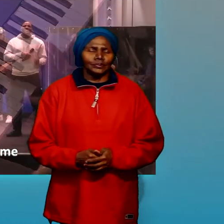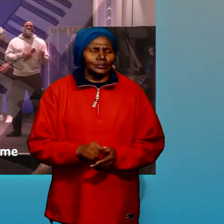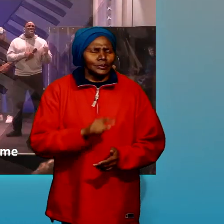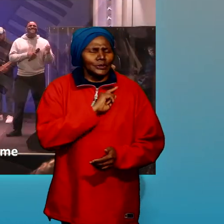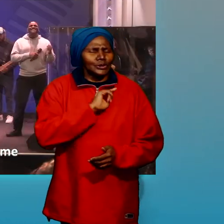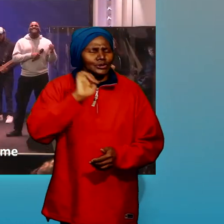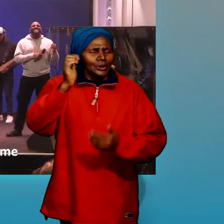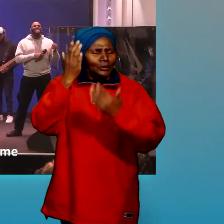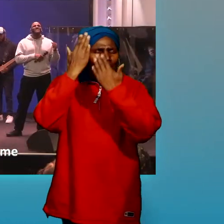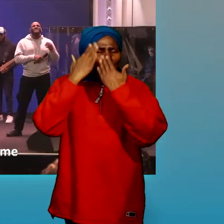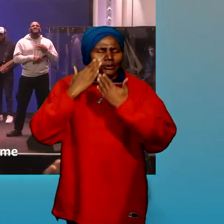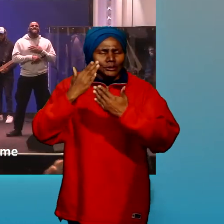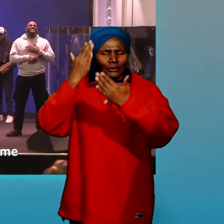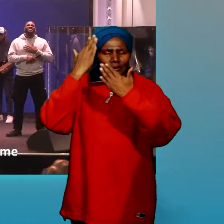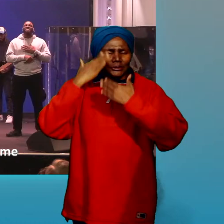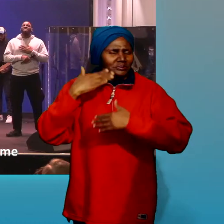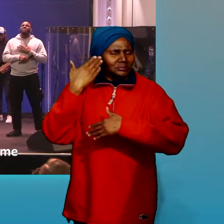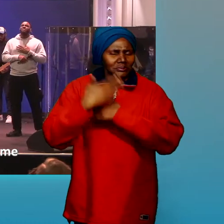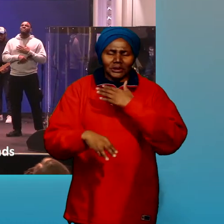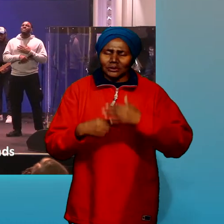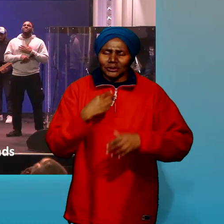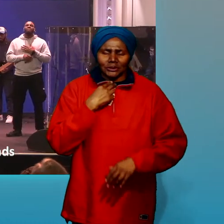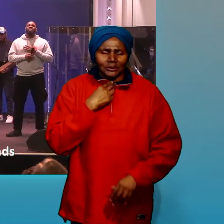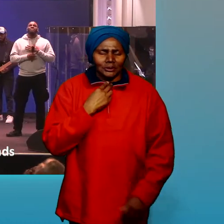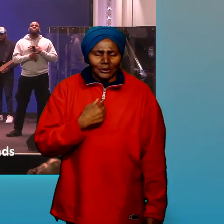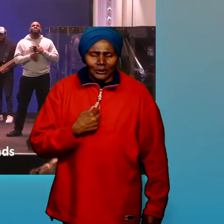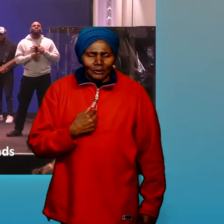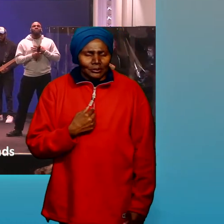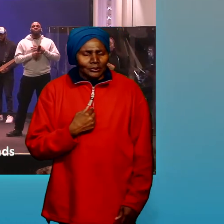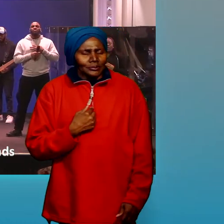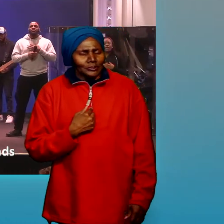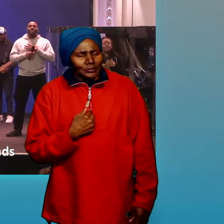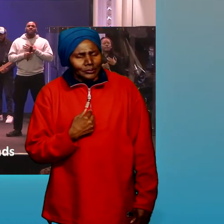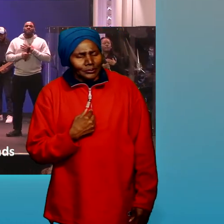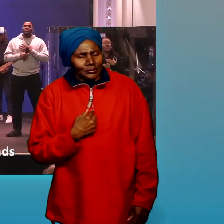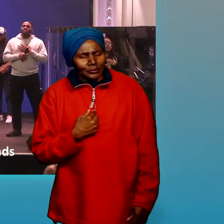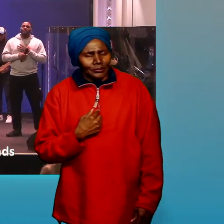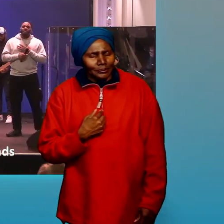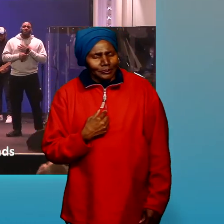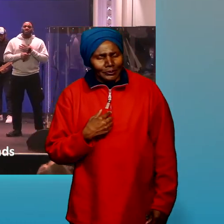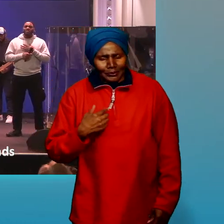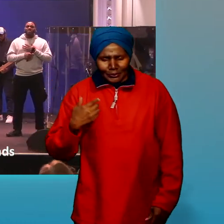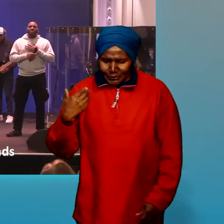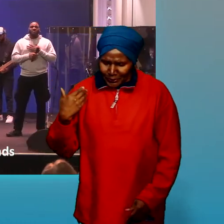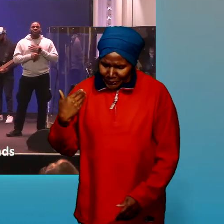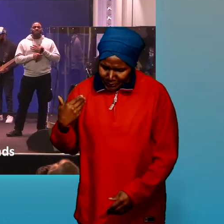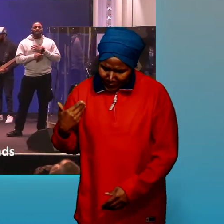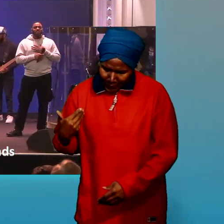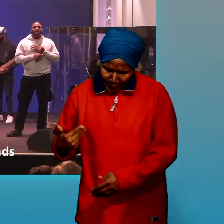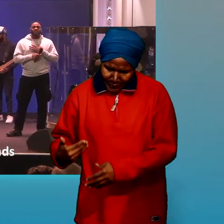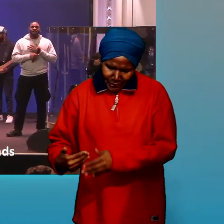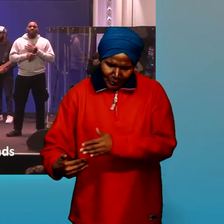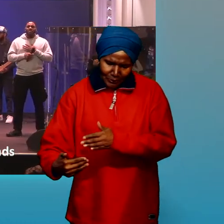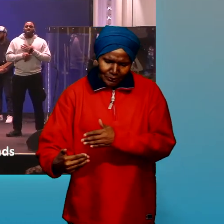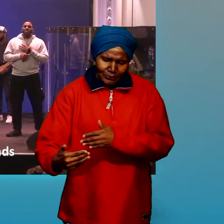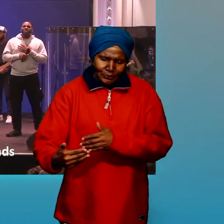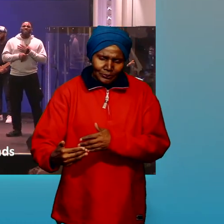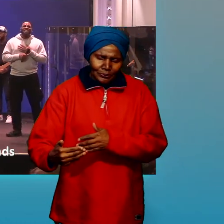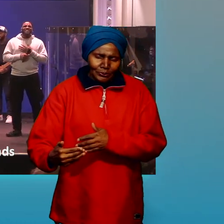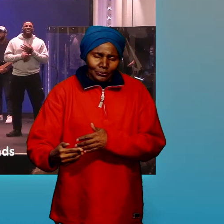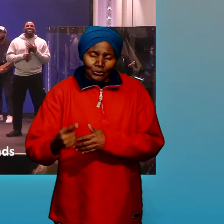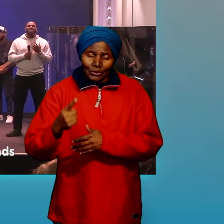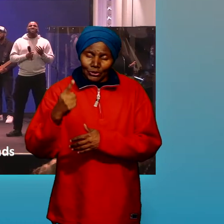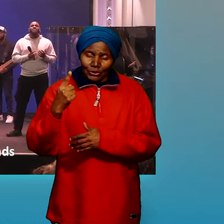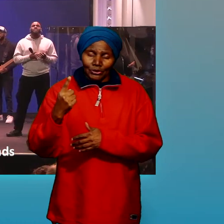Your mercy never fails me, and all my life I've